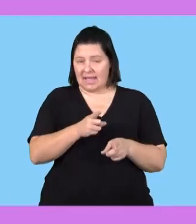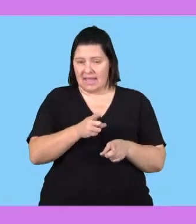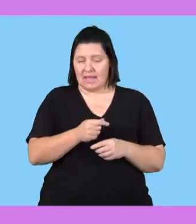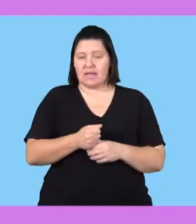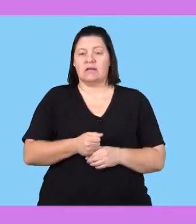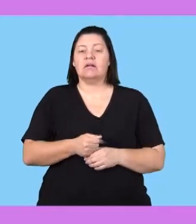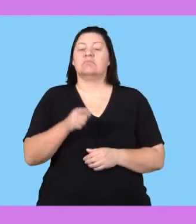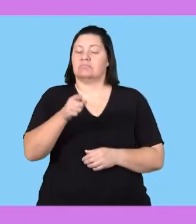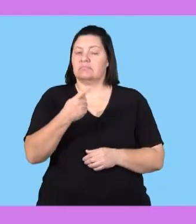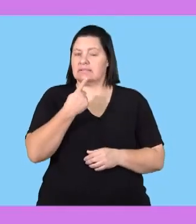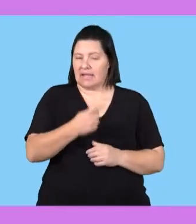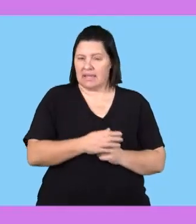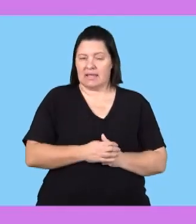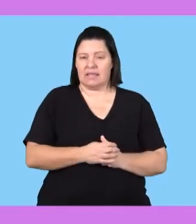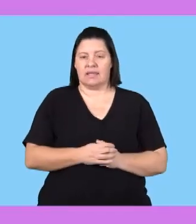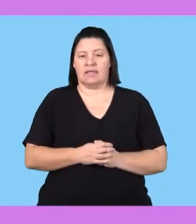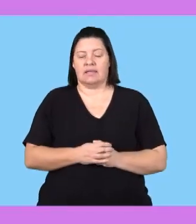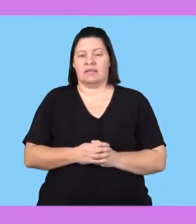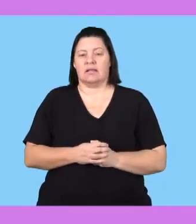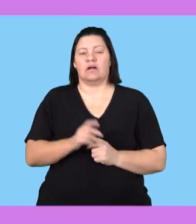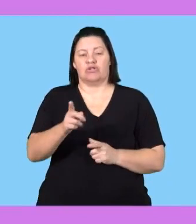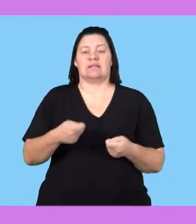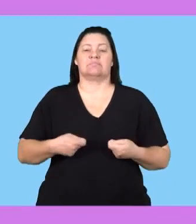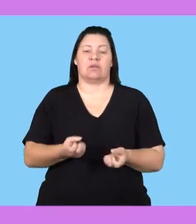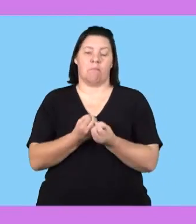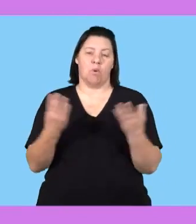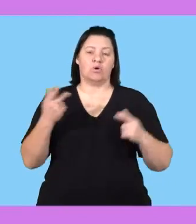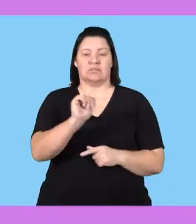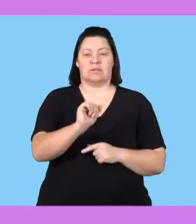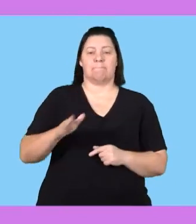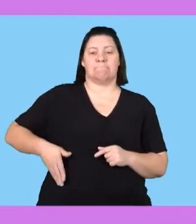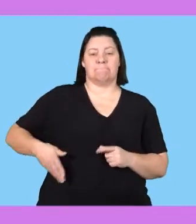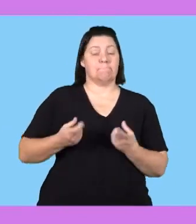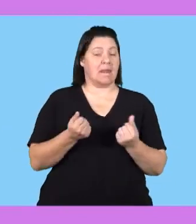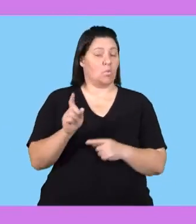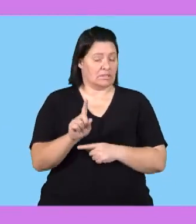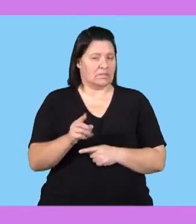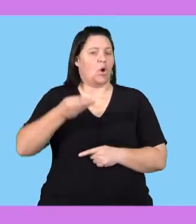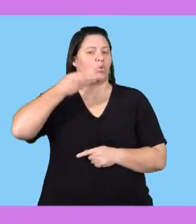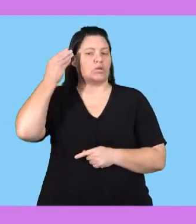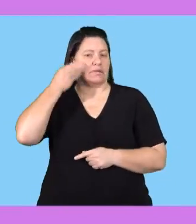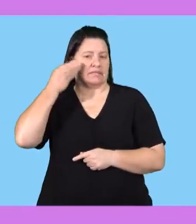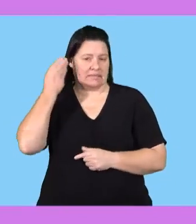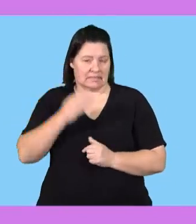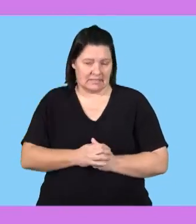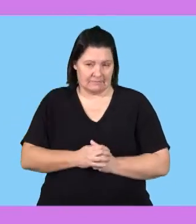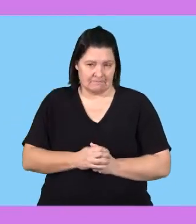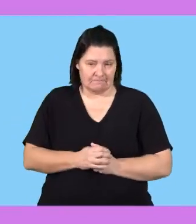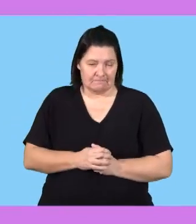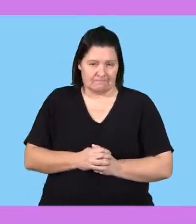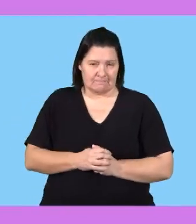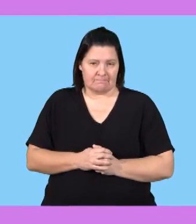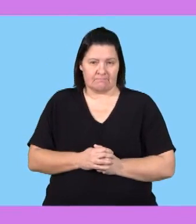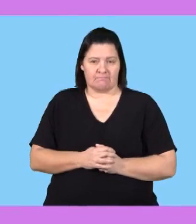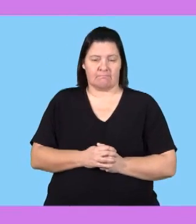to answer our question, therefore, we say she spent most of her pocket money on